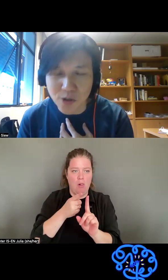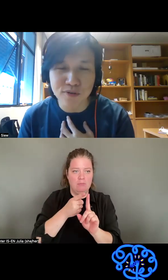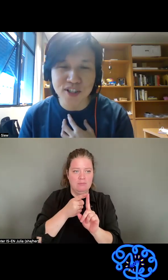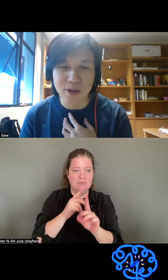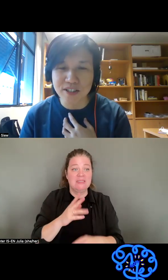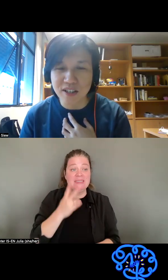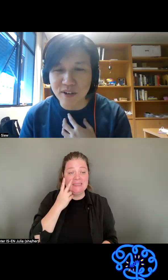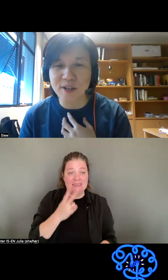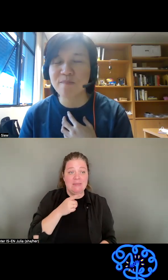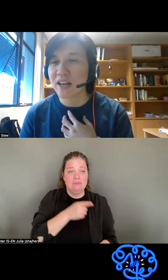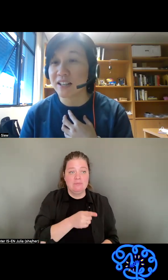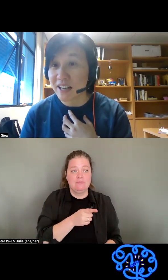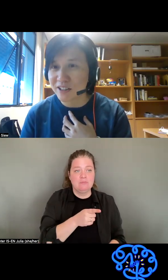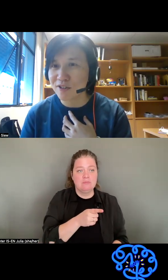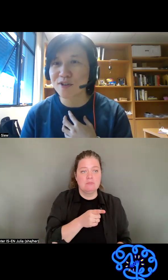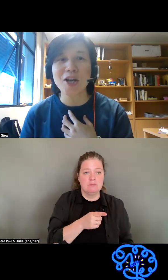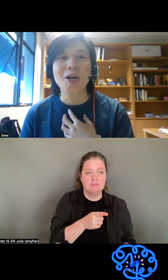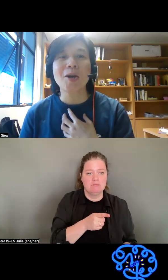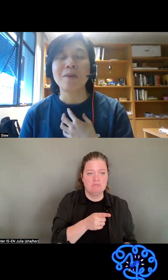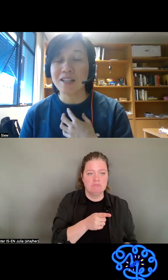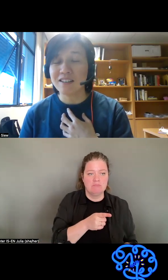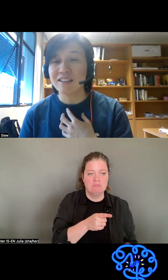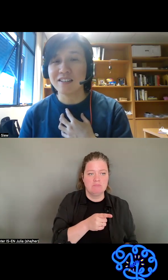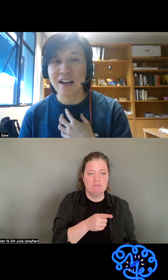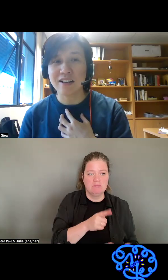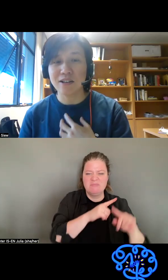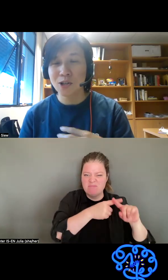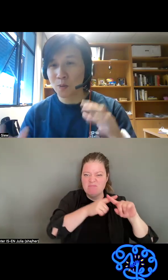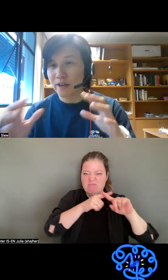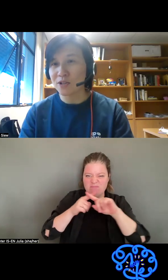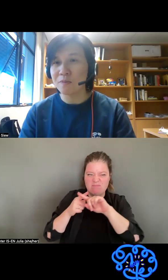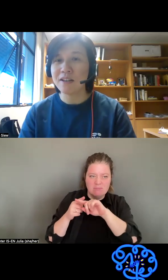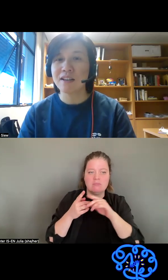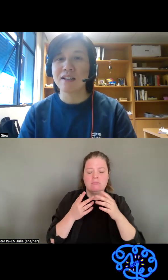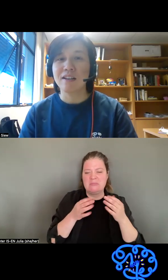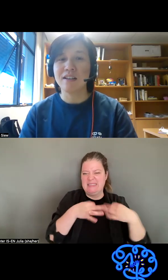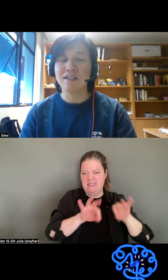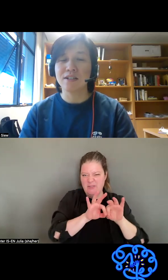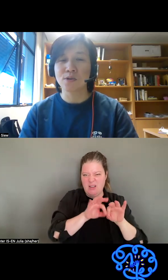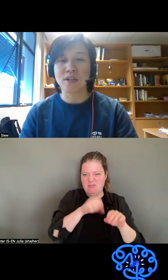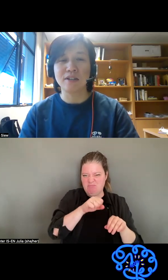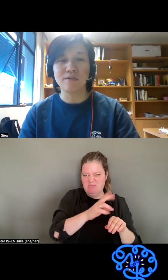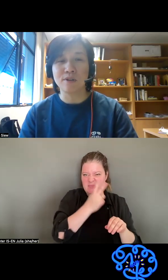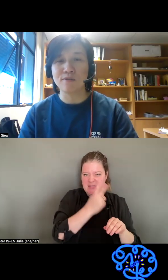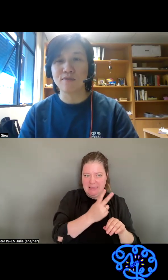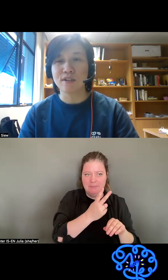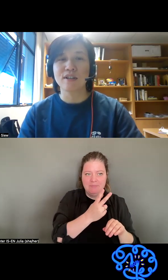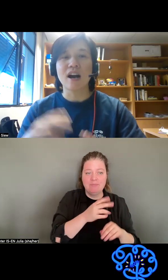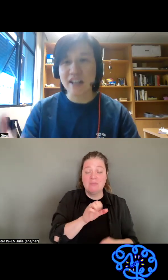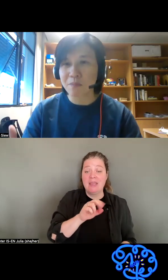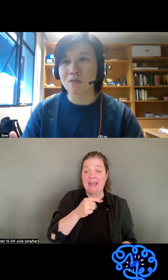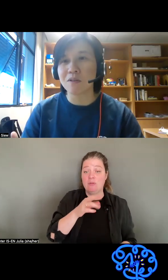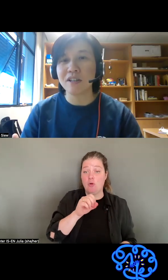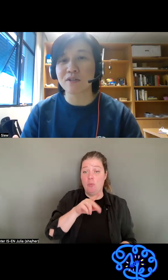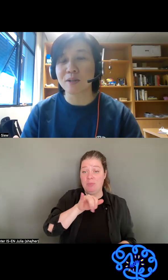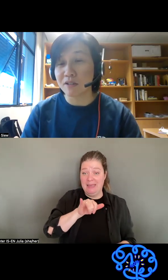the coefficients are always significant and they're negative, meaning that lower entropy is associated with